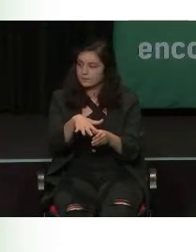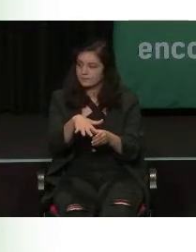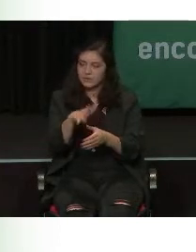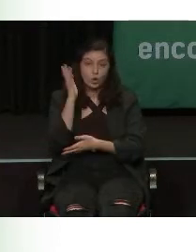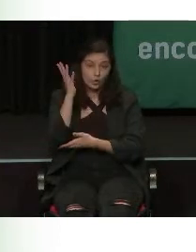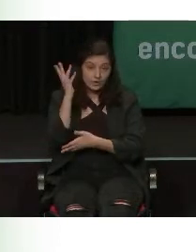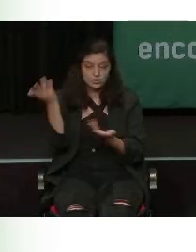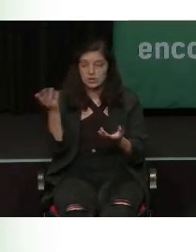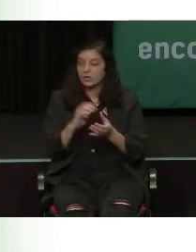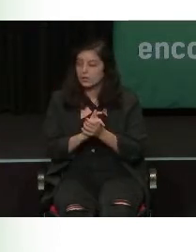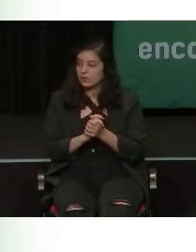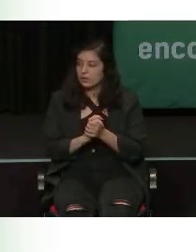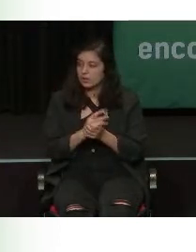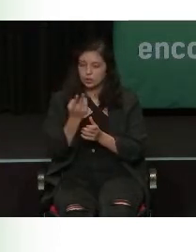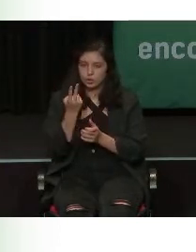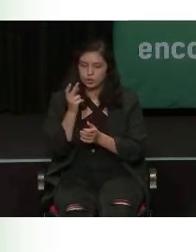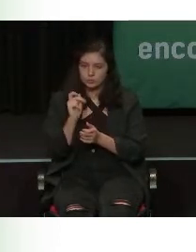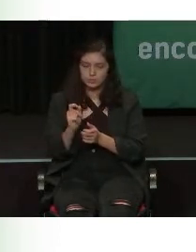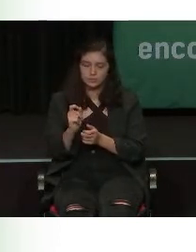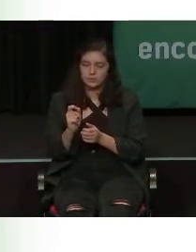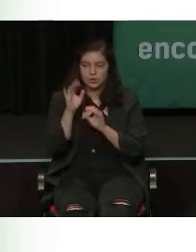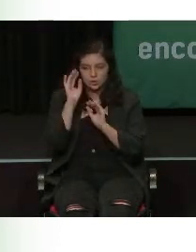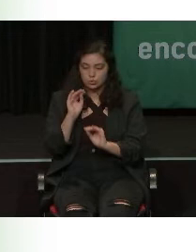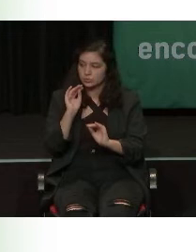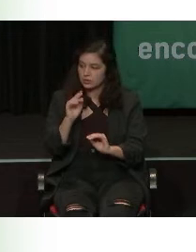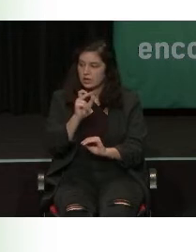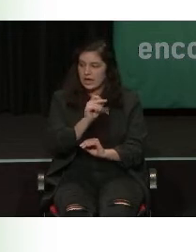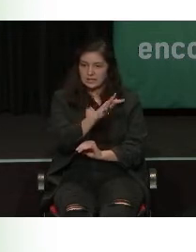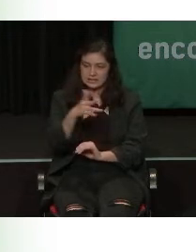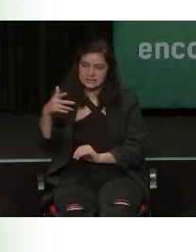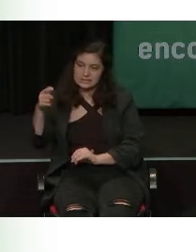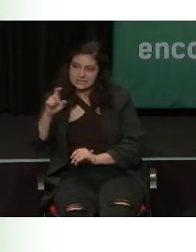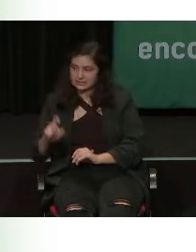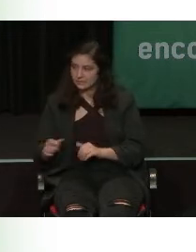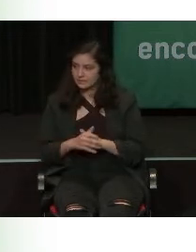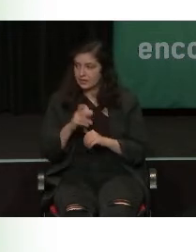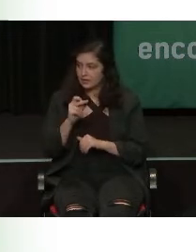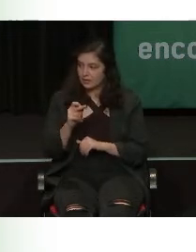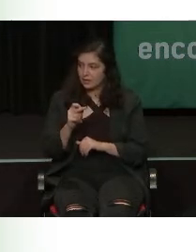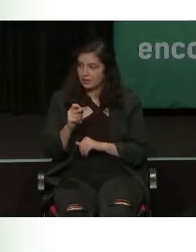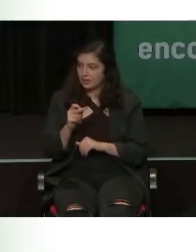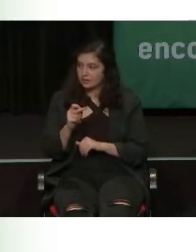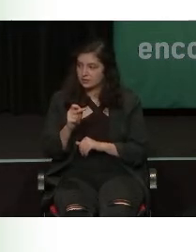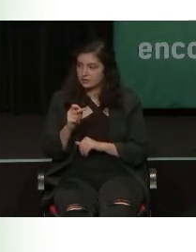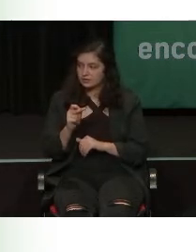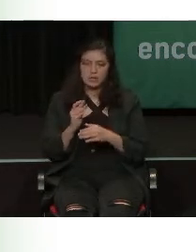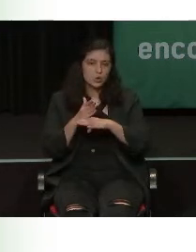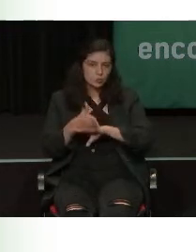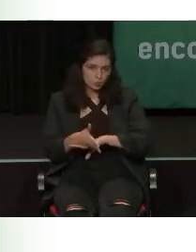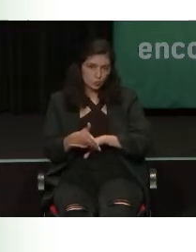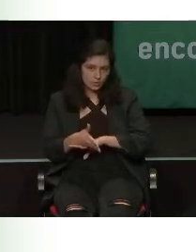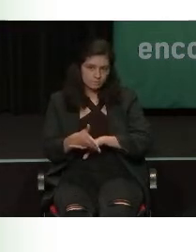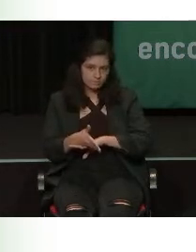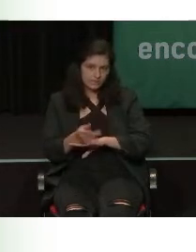conventions. And let me say in 2 minutes, lessons learned from A to Z. A, affordability makes